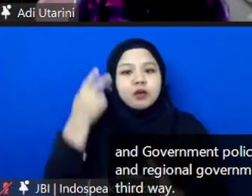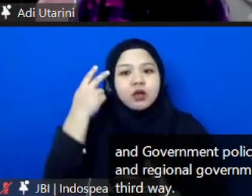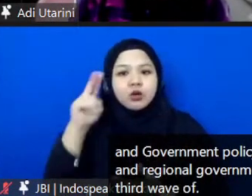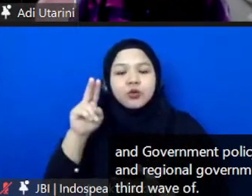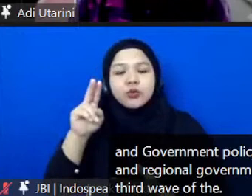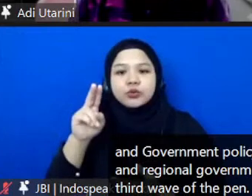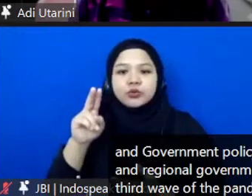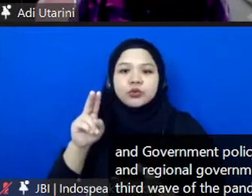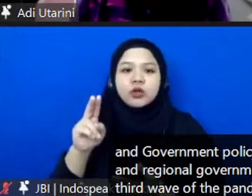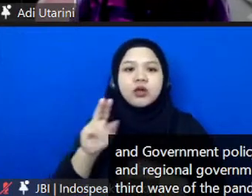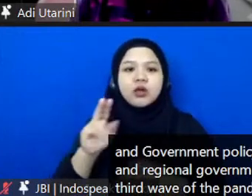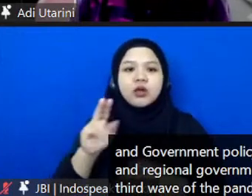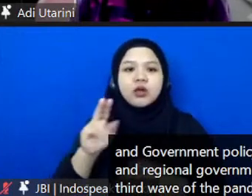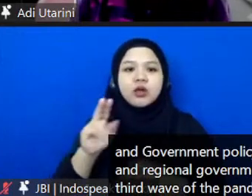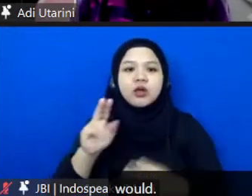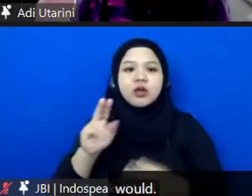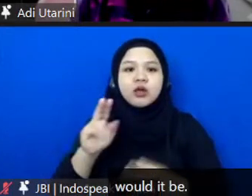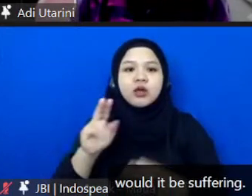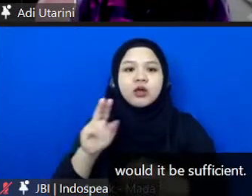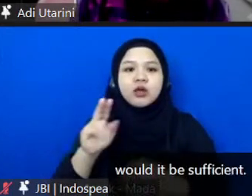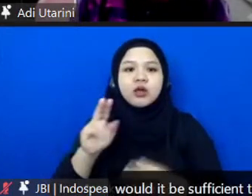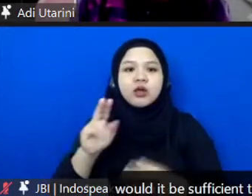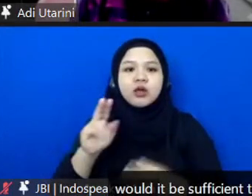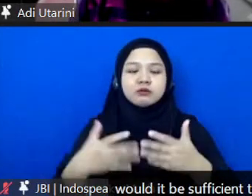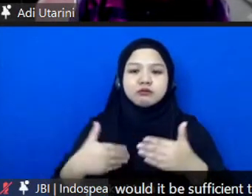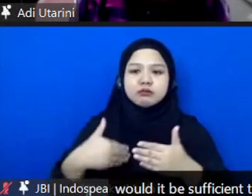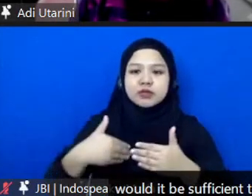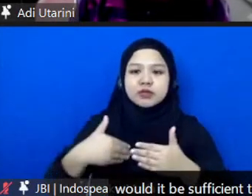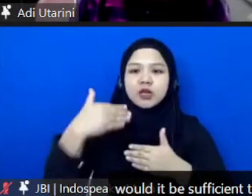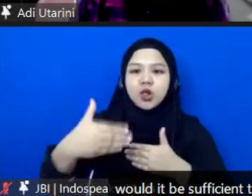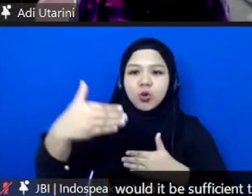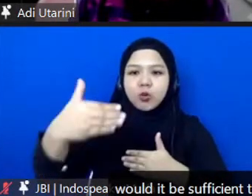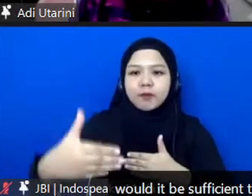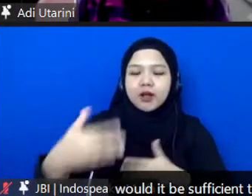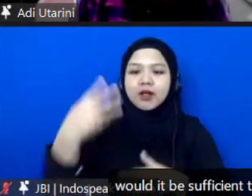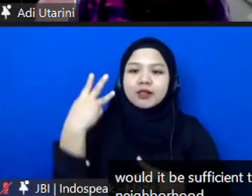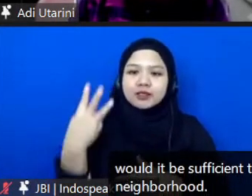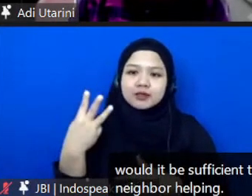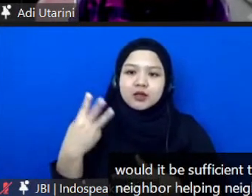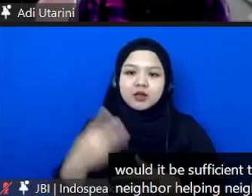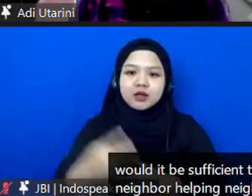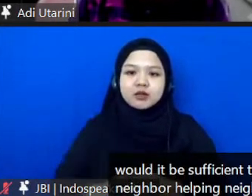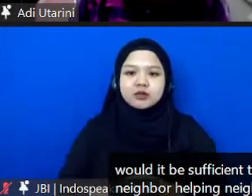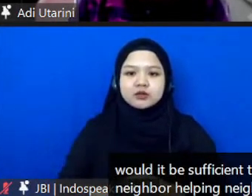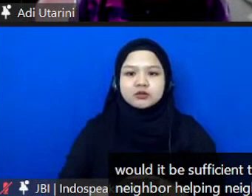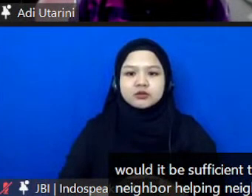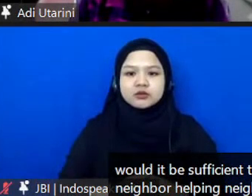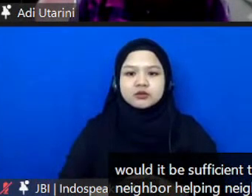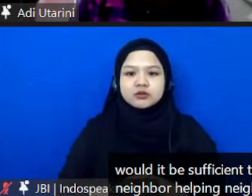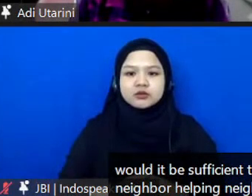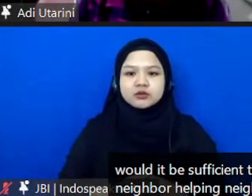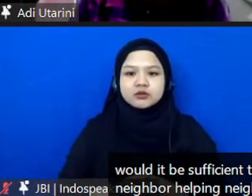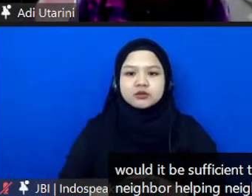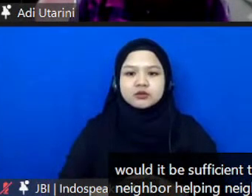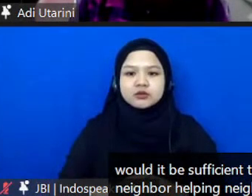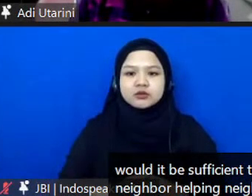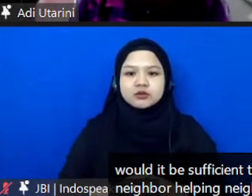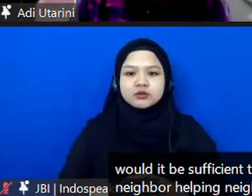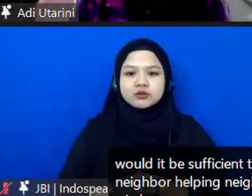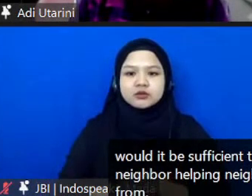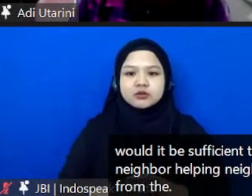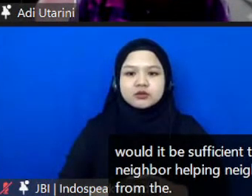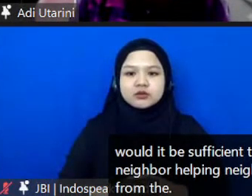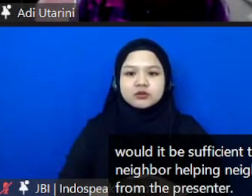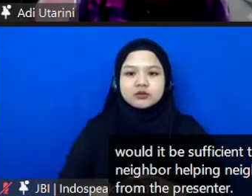of the pandemic? Would it be sufficient to rely on the kindness and neighbour help neighbour approach? Is there any wisdom from